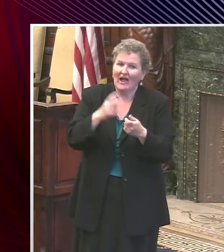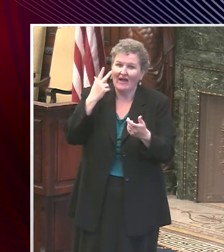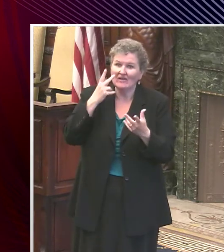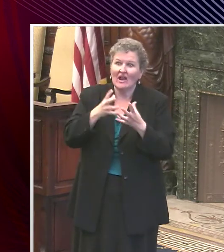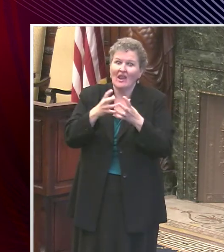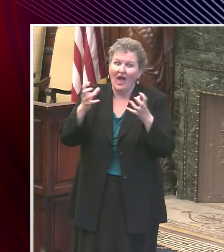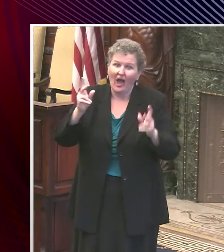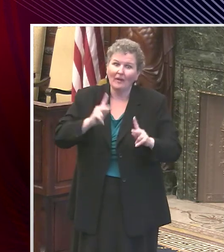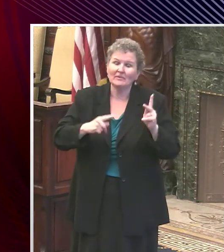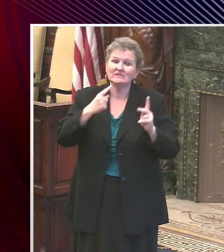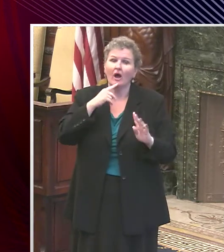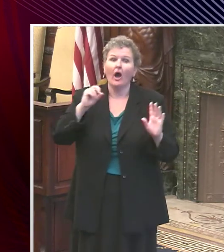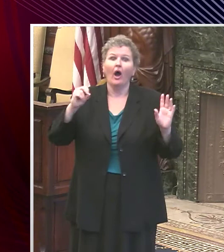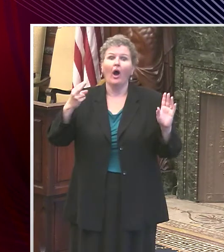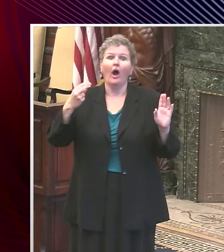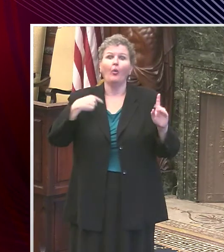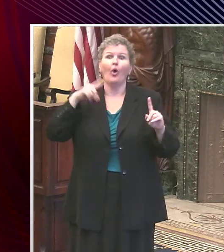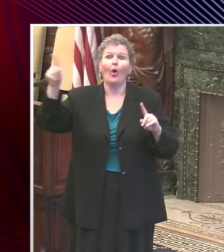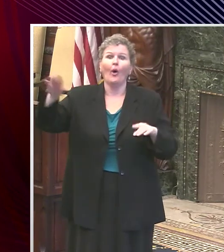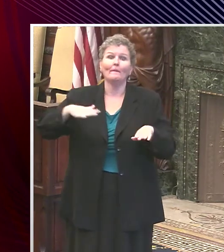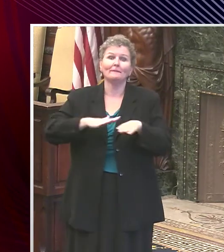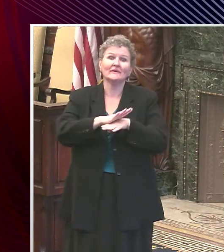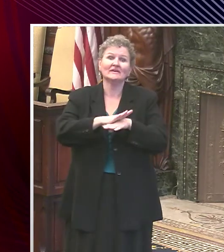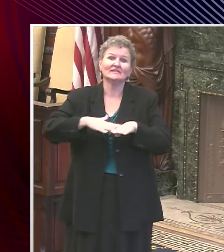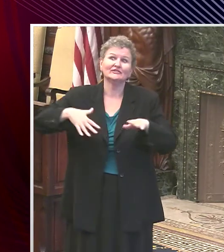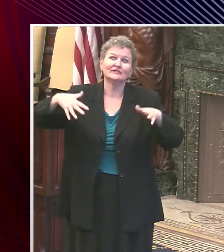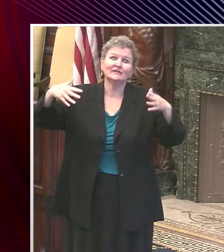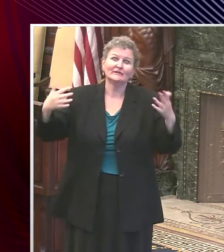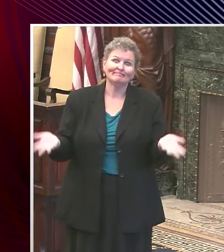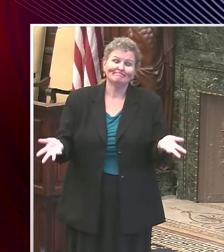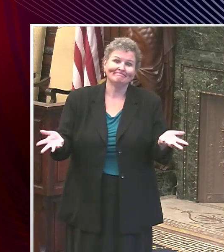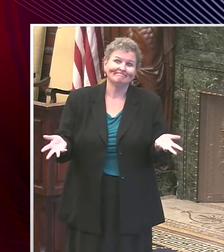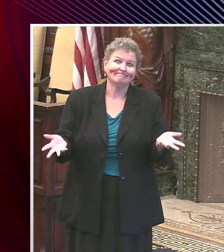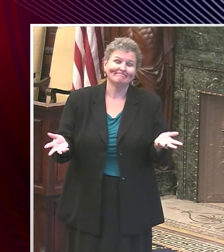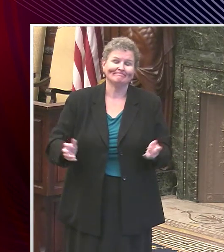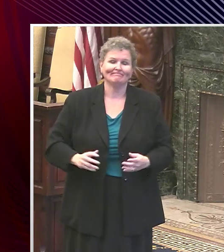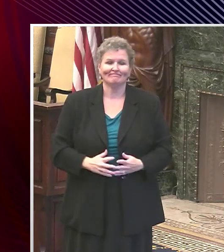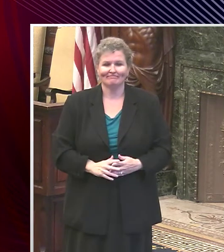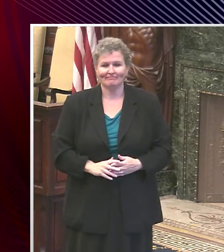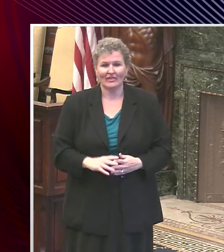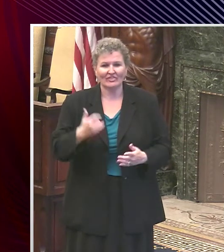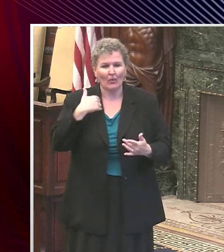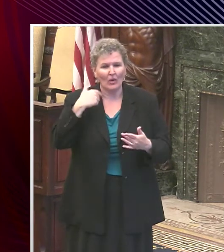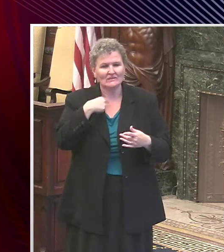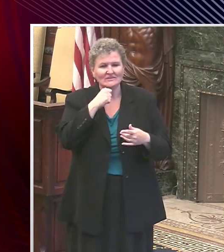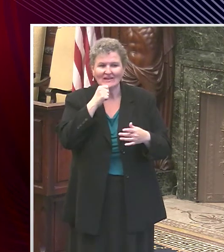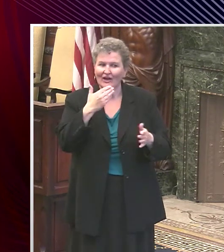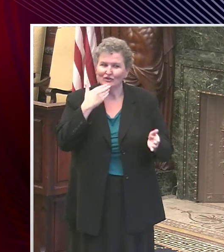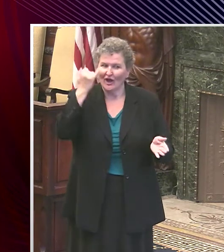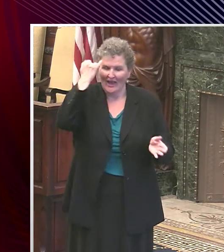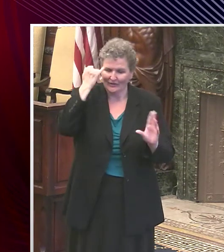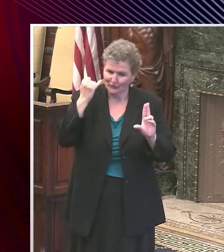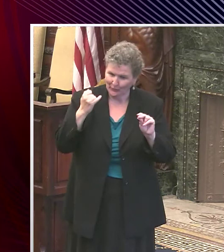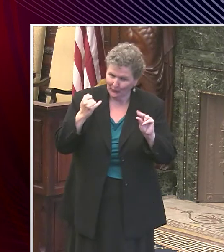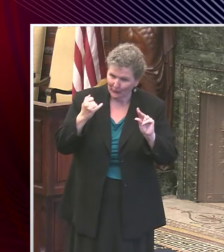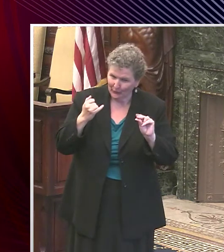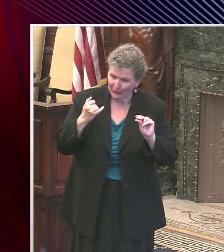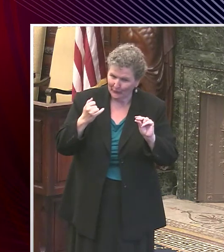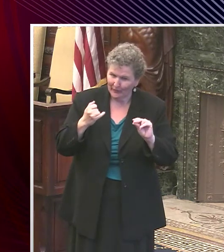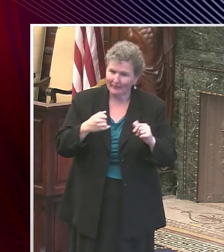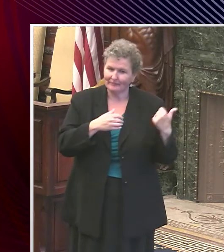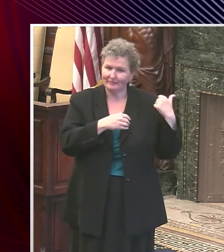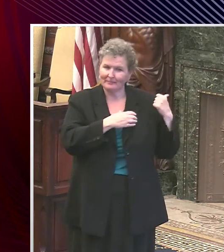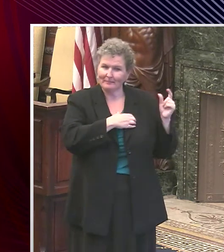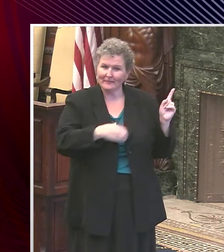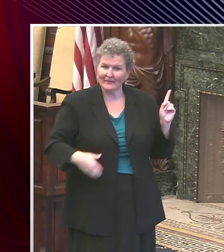that they had a beach trip. And based on that information, we're saying this is probably not a good idea. Well, the other issue too is if you own a house at the shore